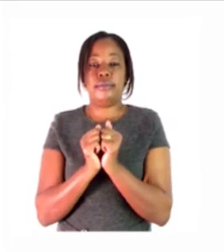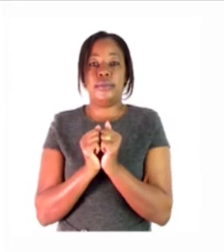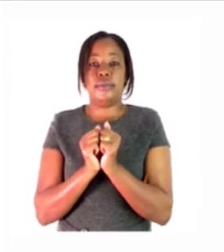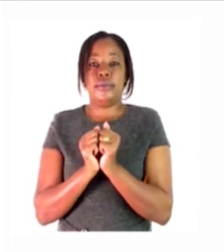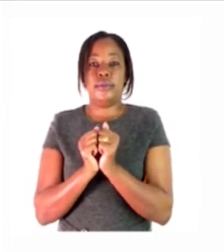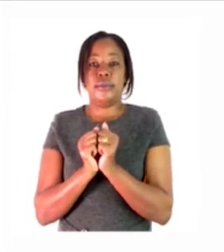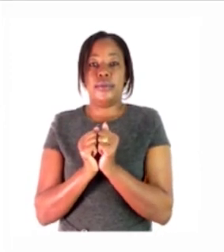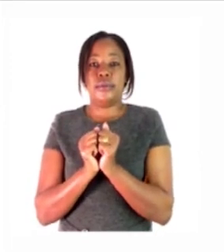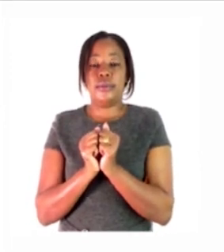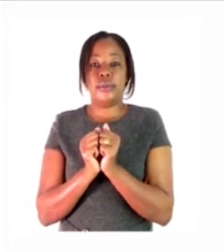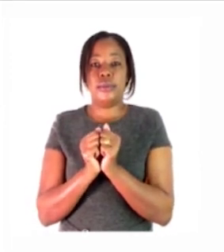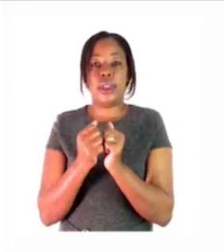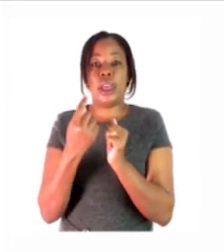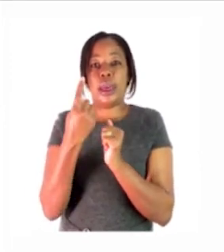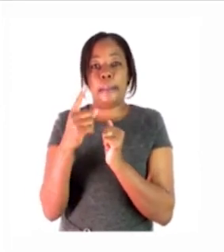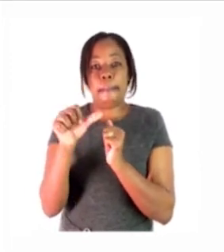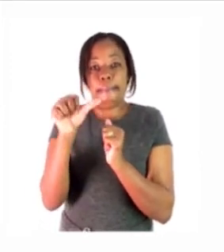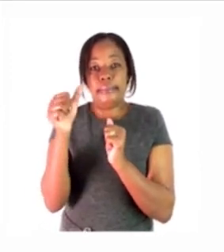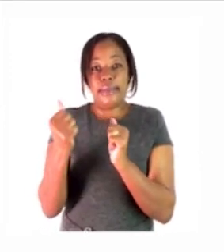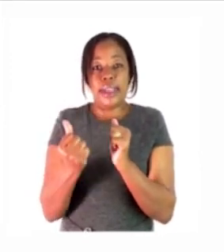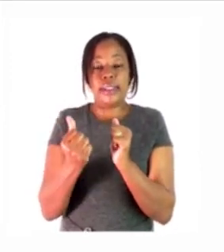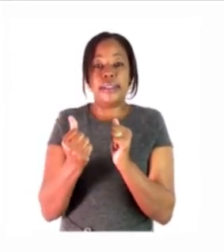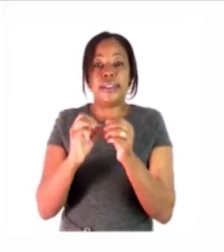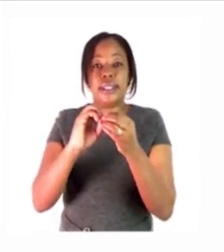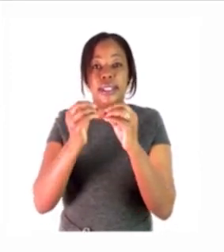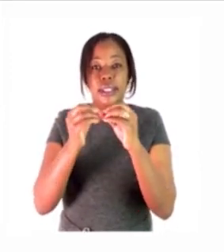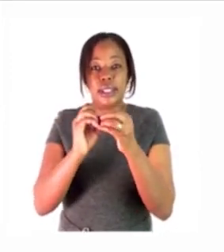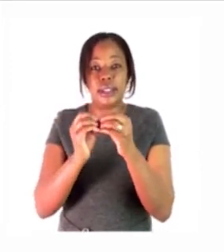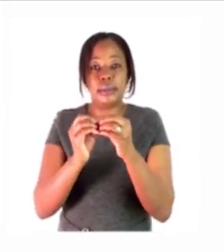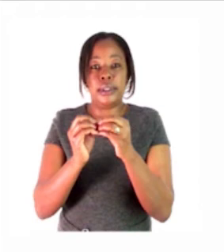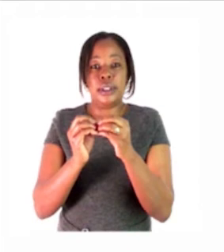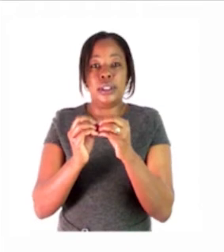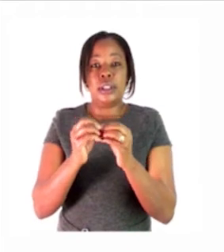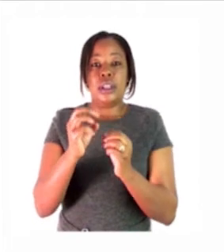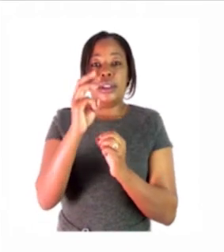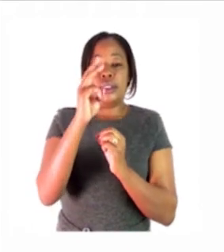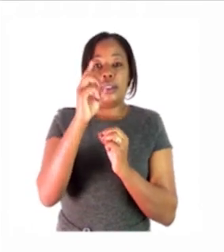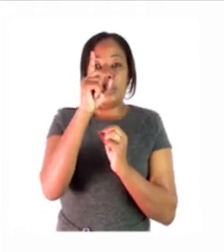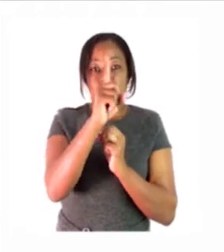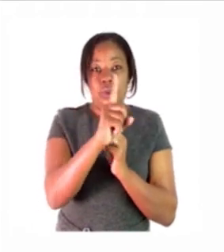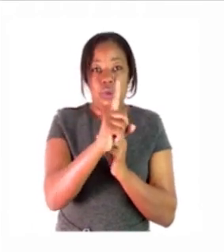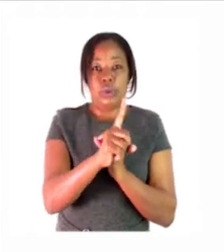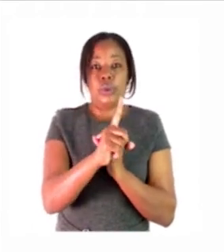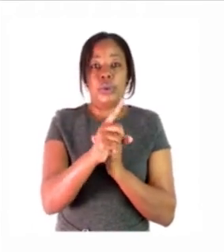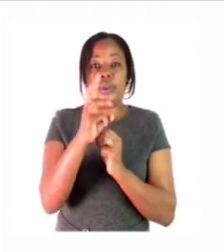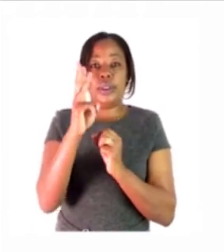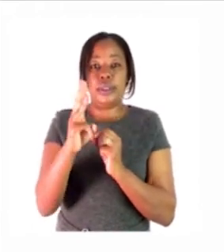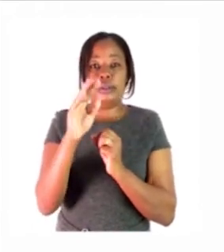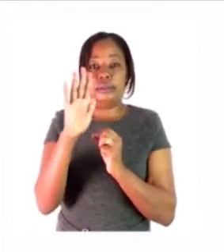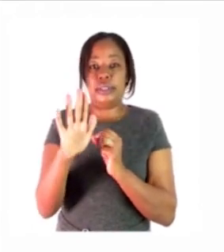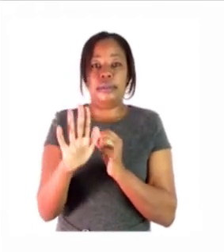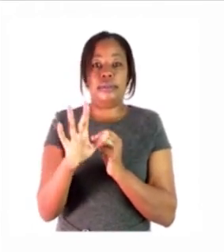that big number. You just check the end, the number which is at the end of that number. Then you circle it.